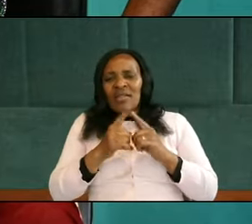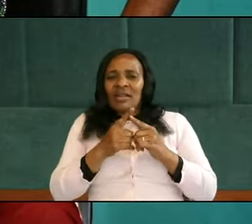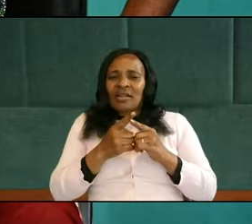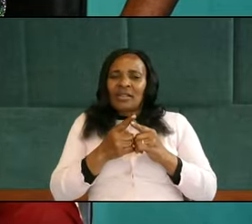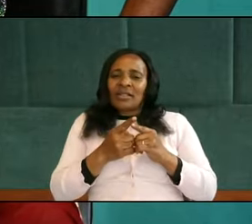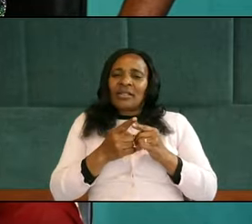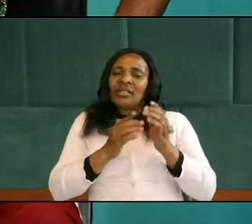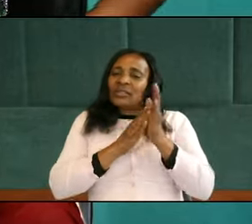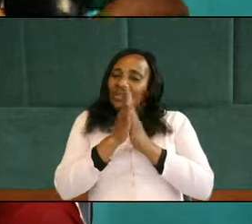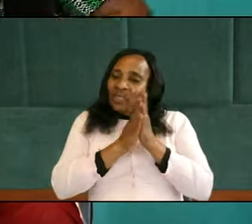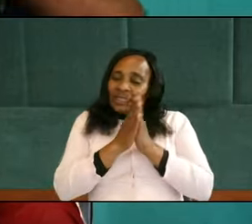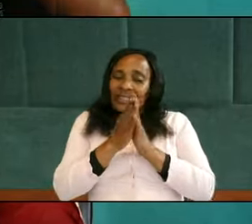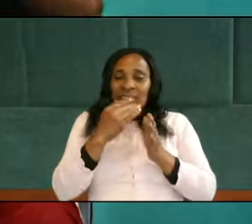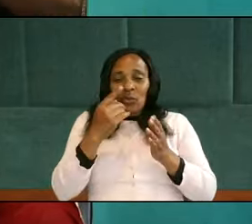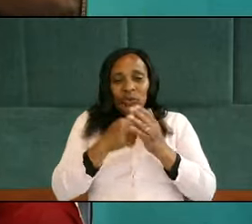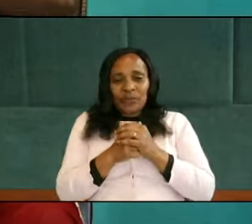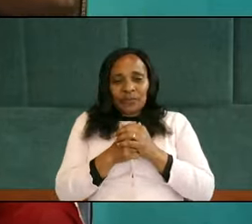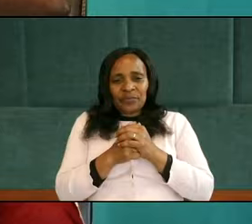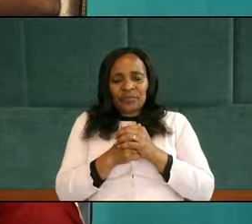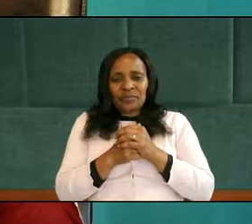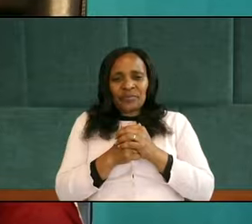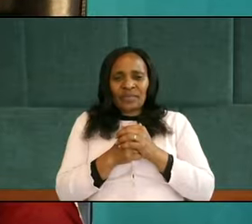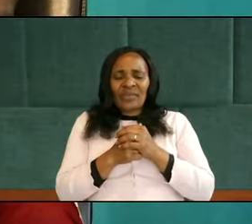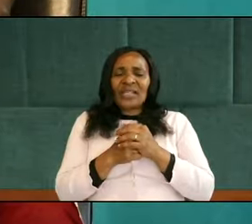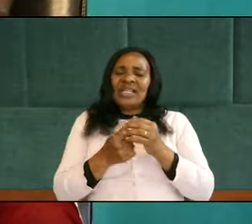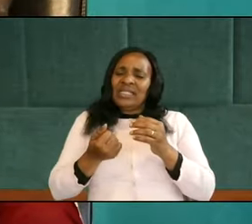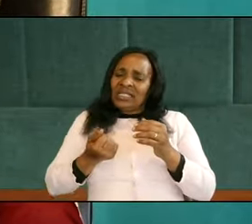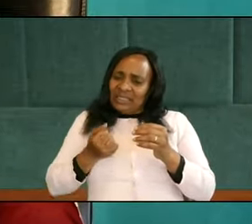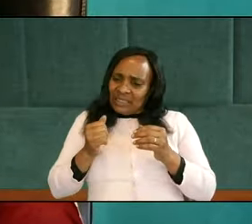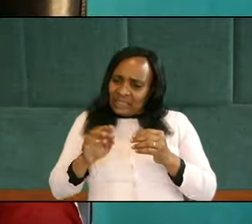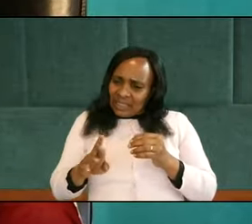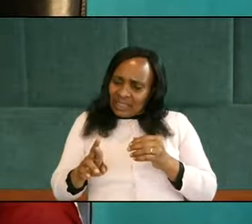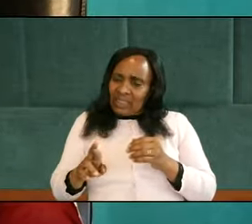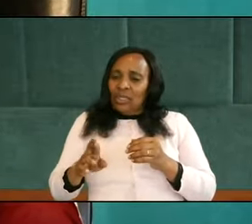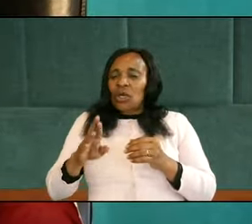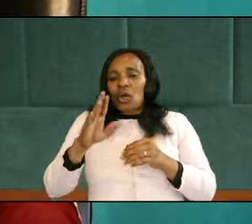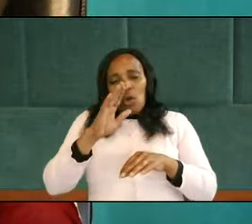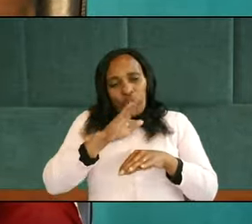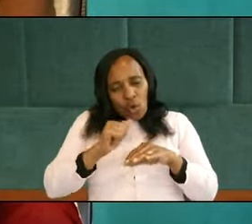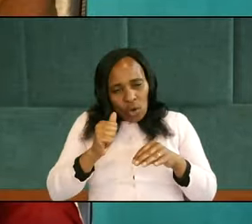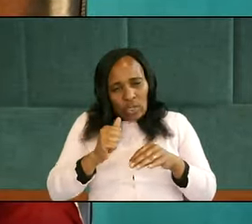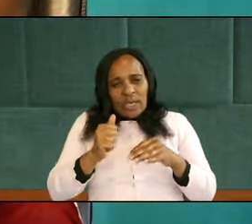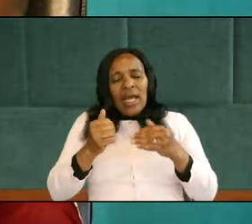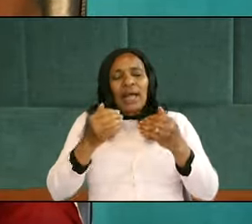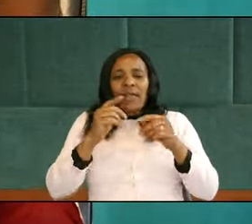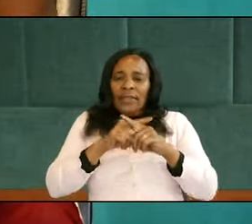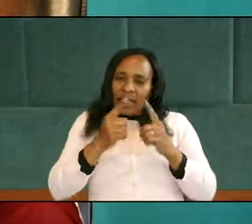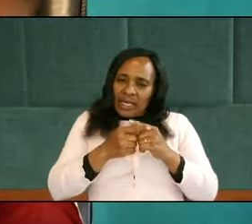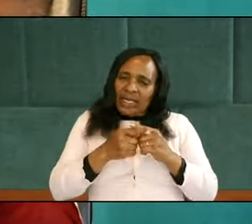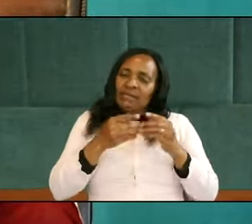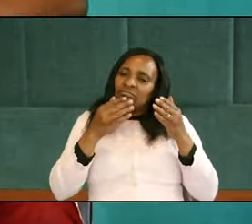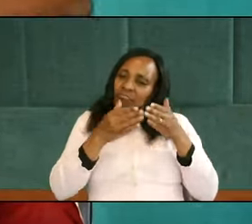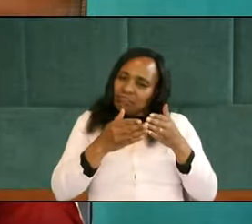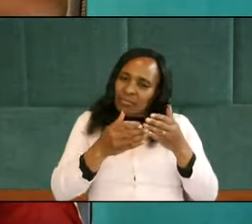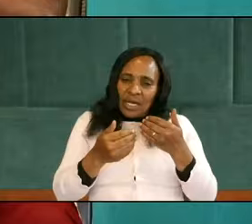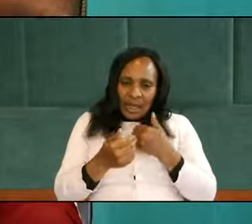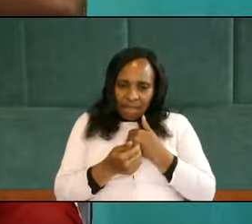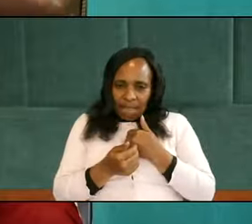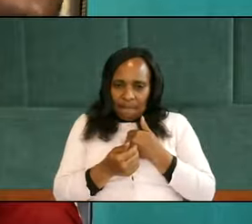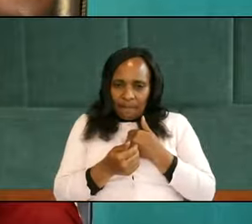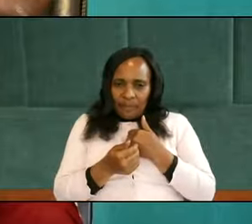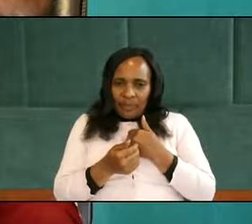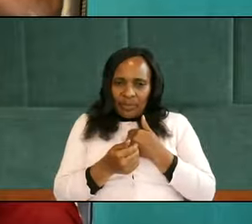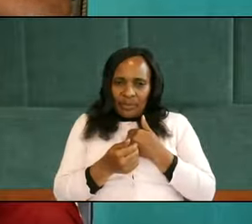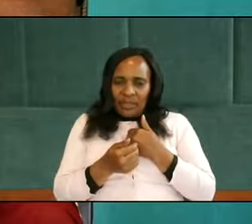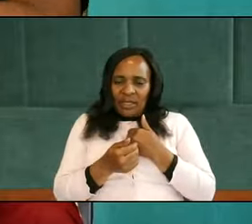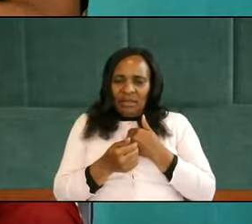Bible is interesting. It just says, she was called, she came, she had sex. I'm sure it's like that's